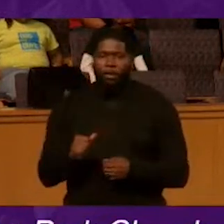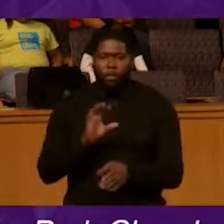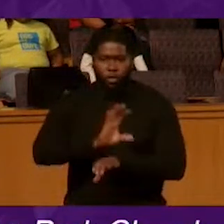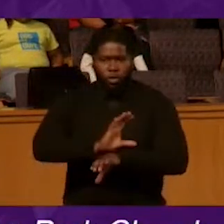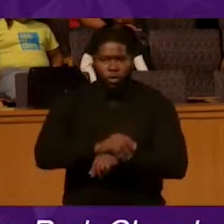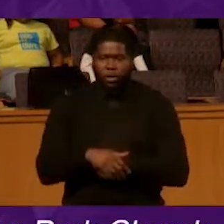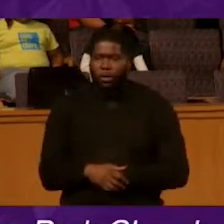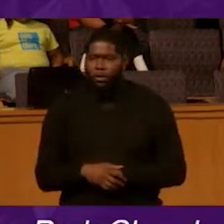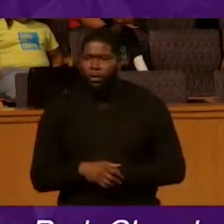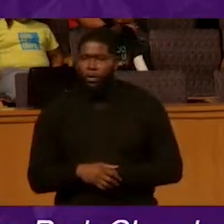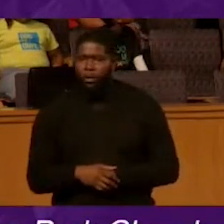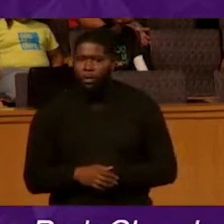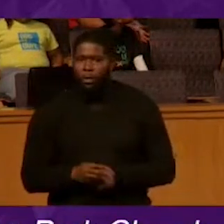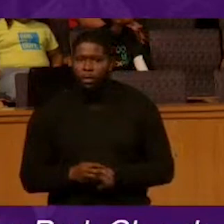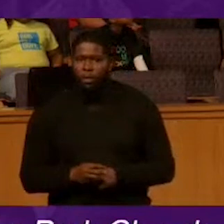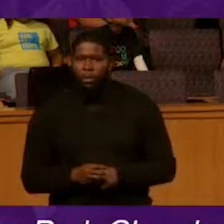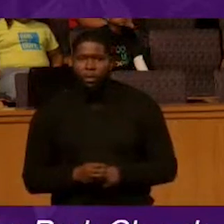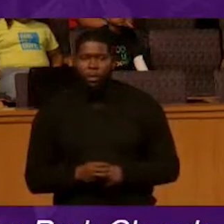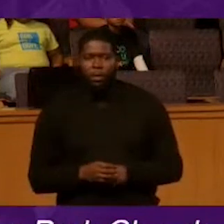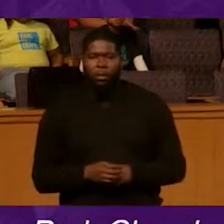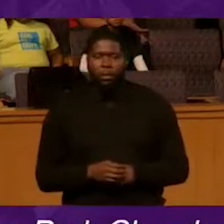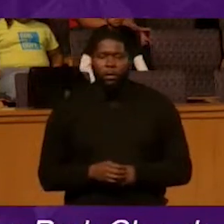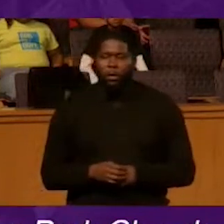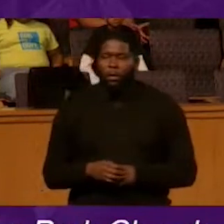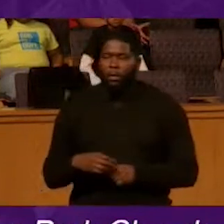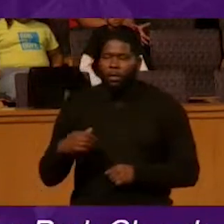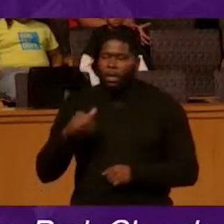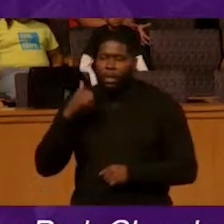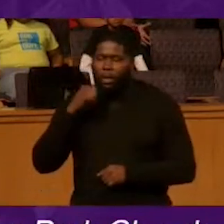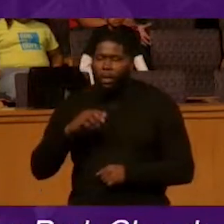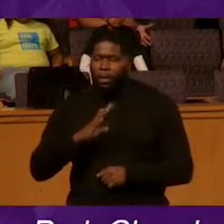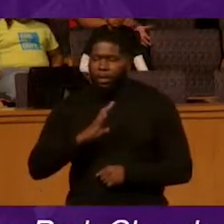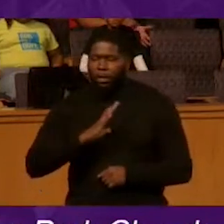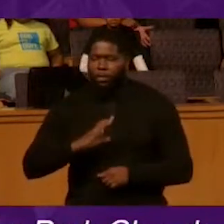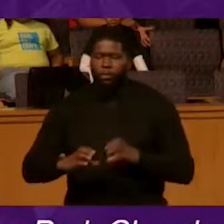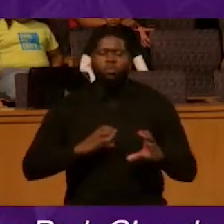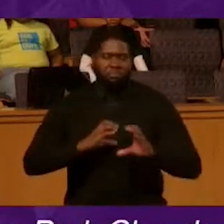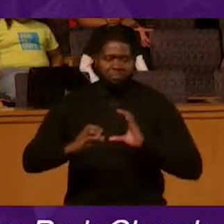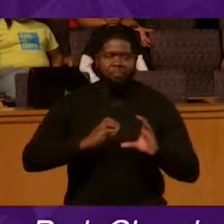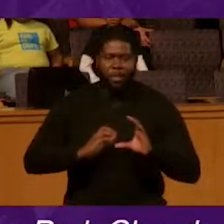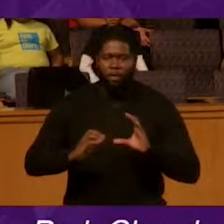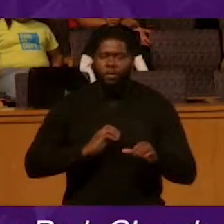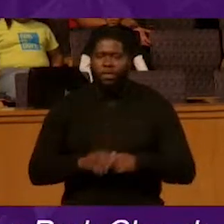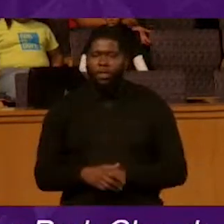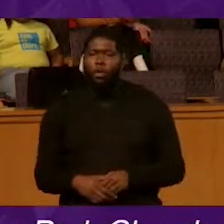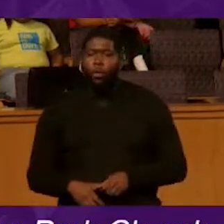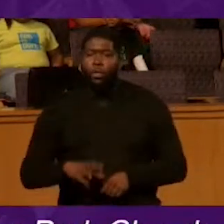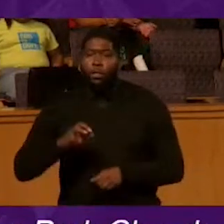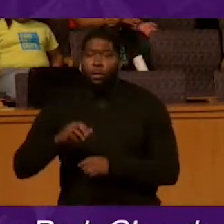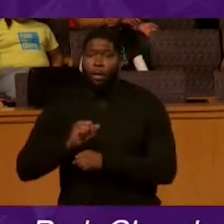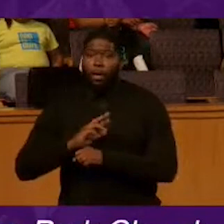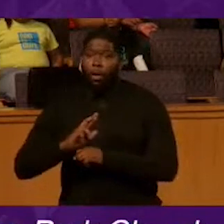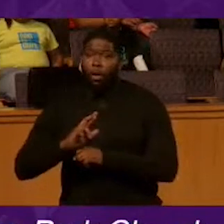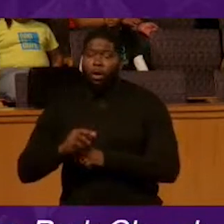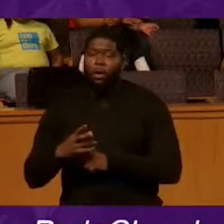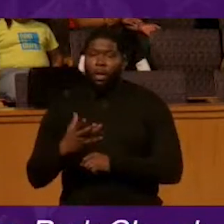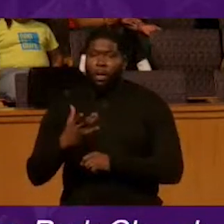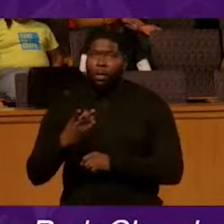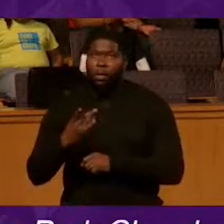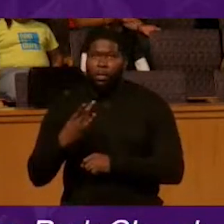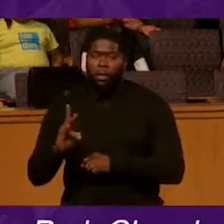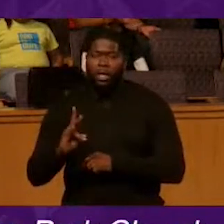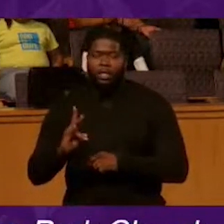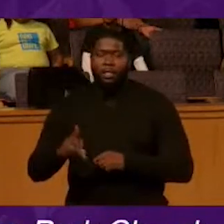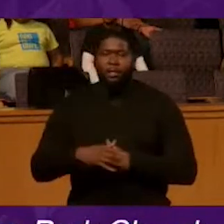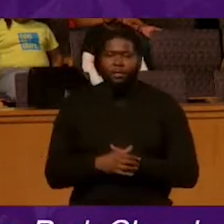is a women's forum, a young adult women's forum, and it is this coming Saturday, which is March the 18th at 11 a.m. at